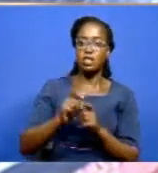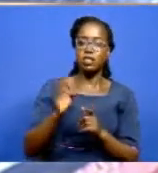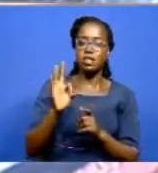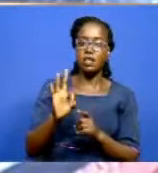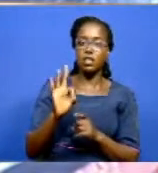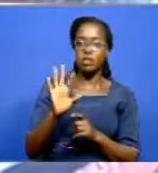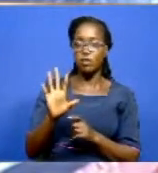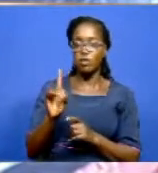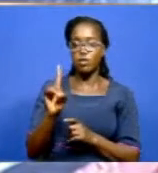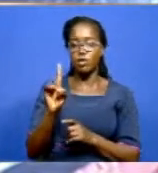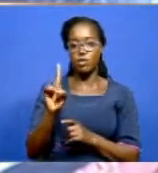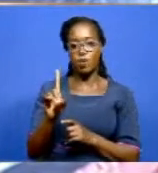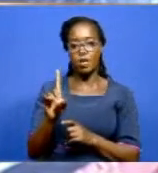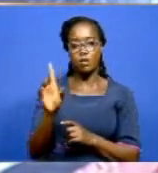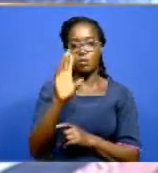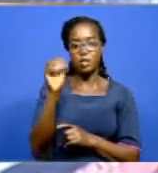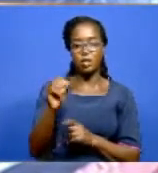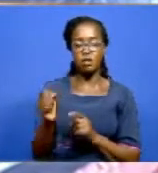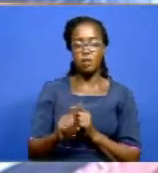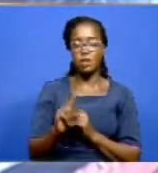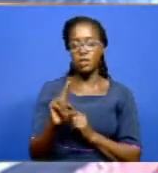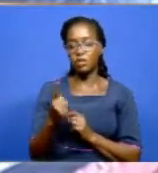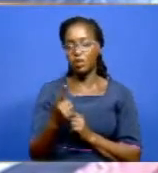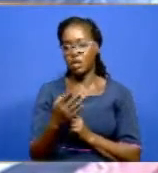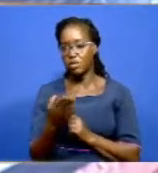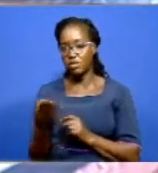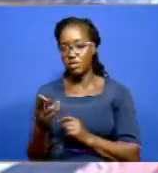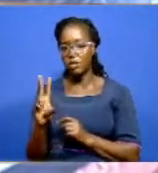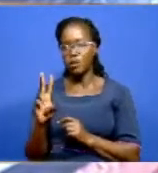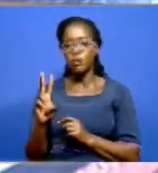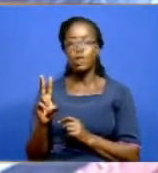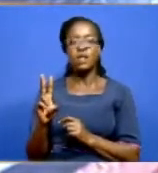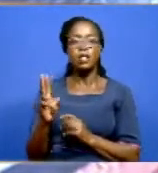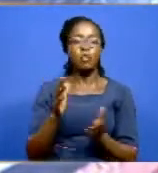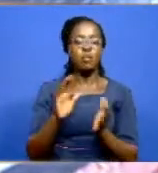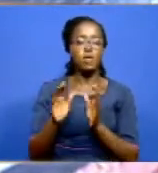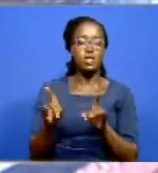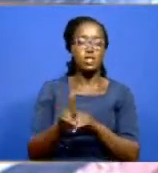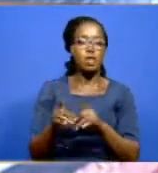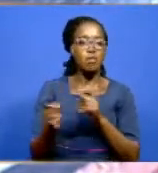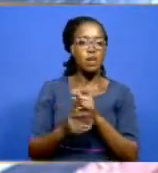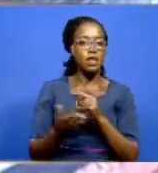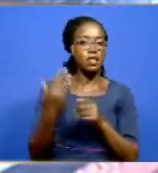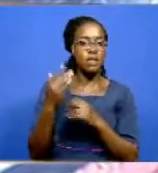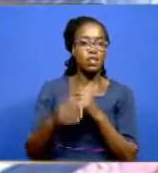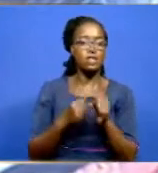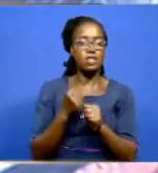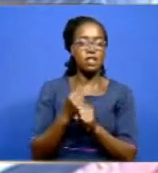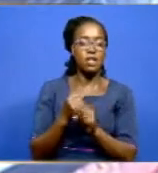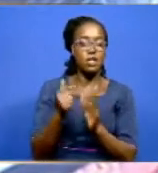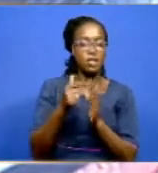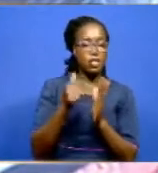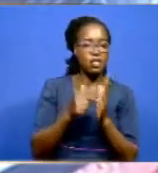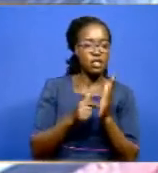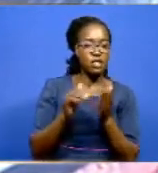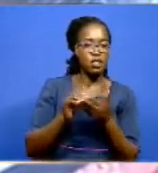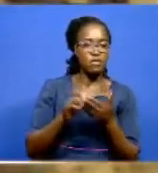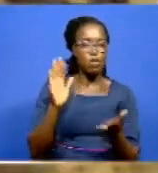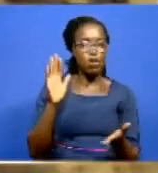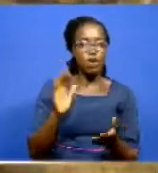35.1% in January and February compared to the same month last year. More details in our international business brief.